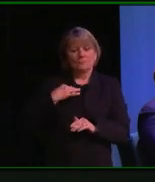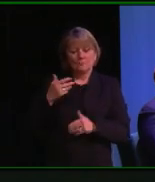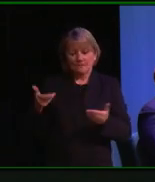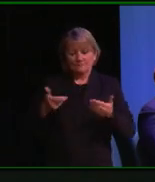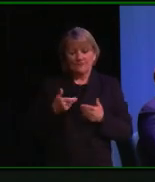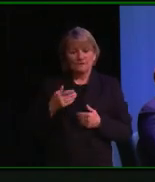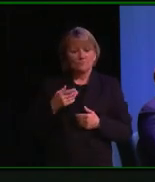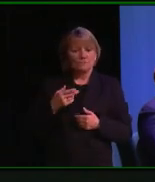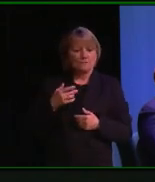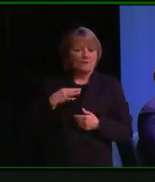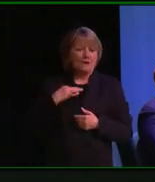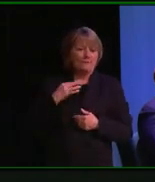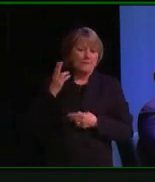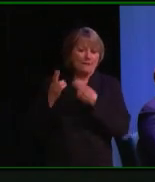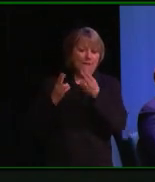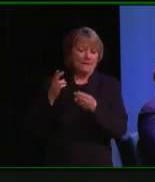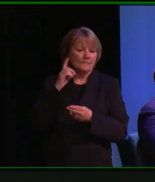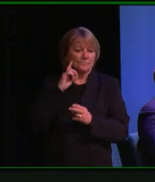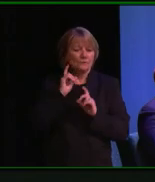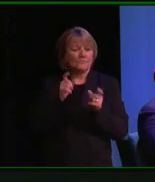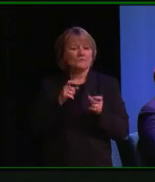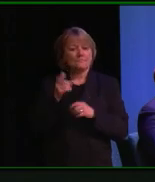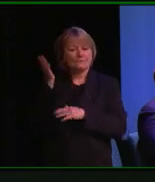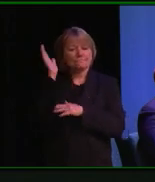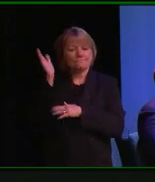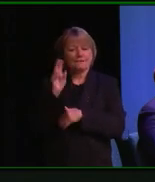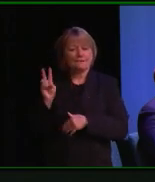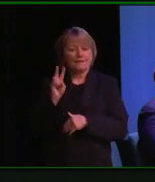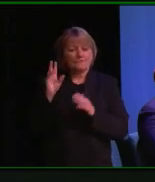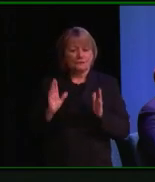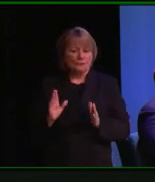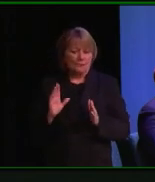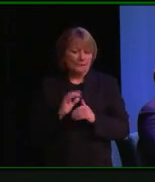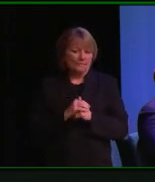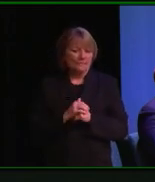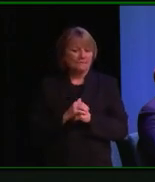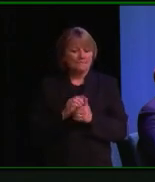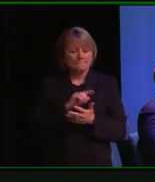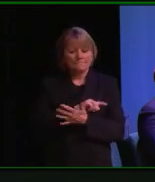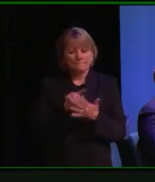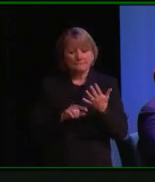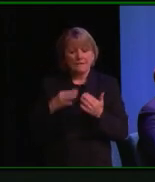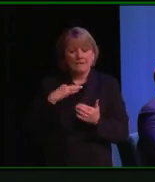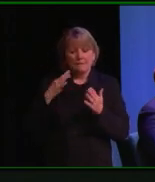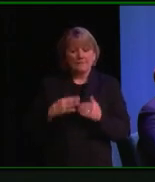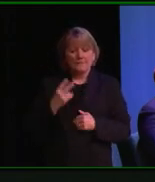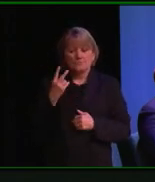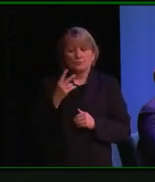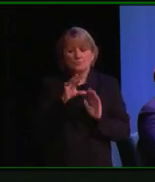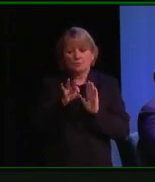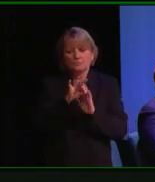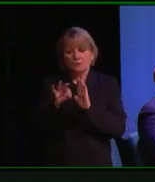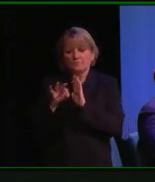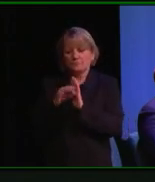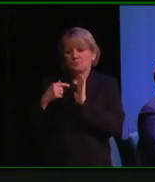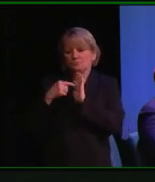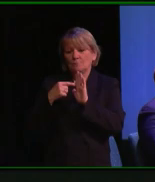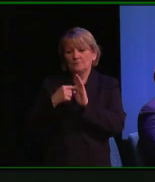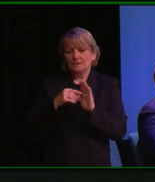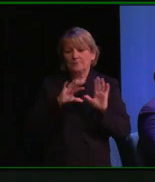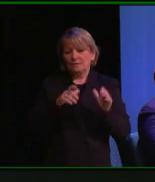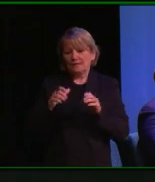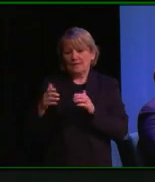to apply for the honor of giving the valedictory address. Among the applicants, two students are chosen to represent their